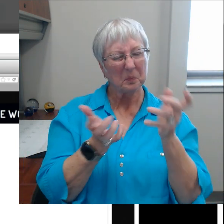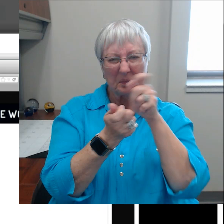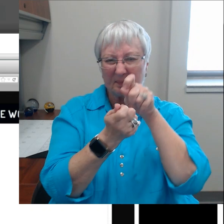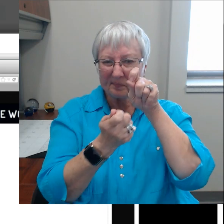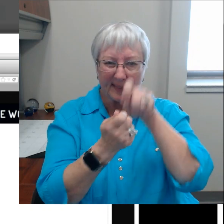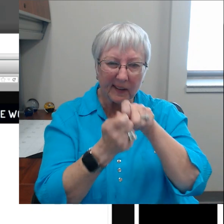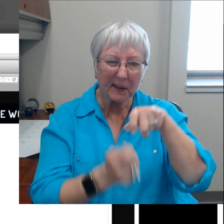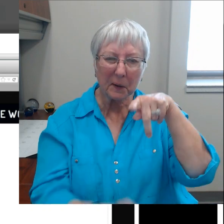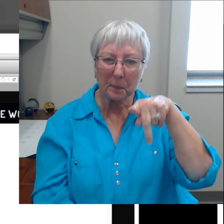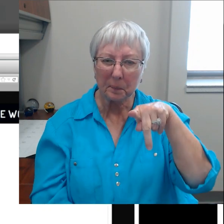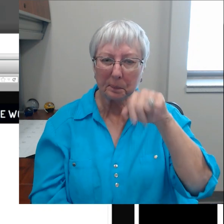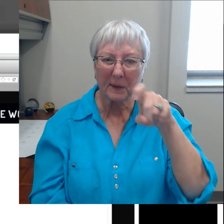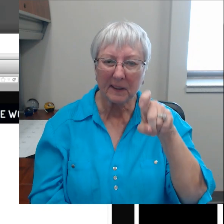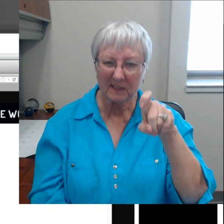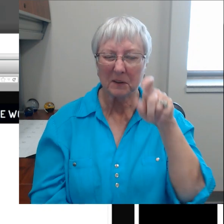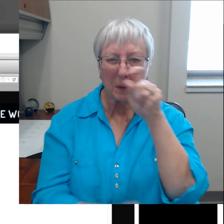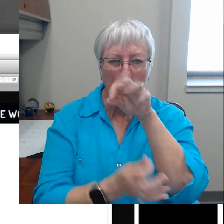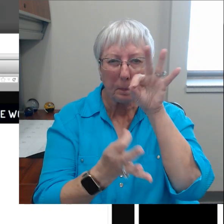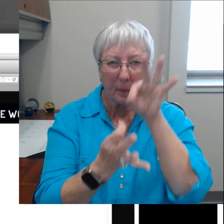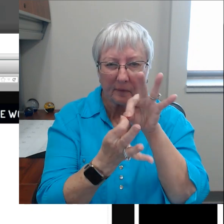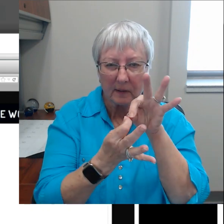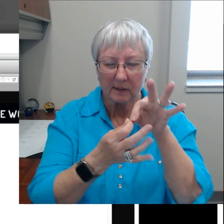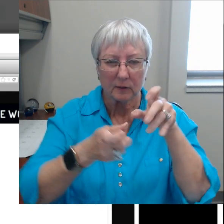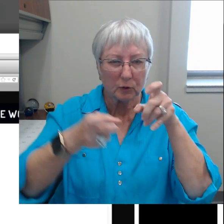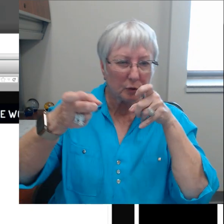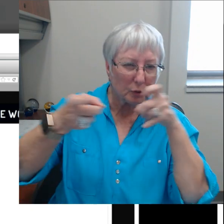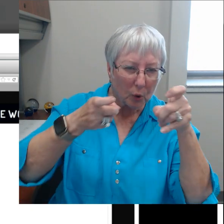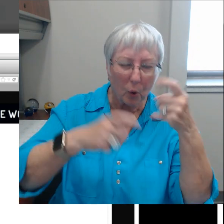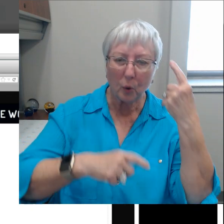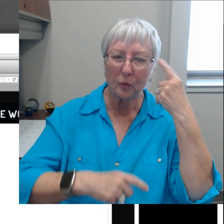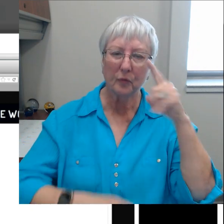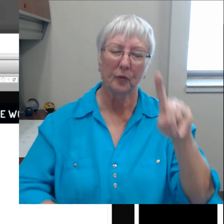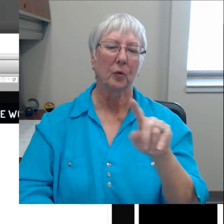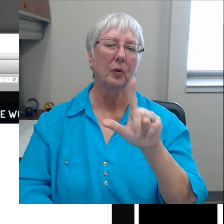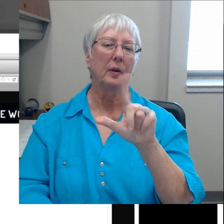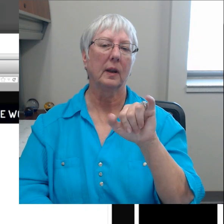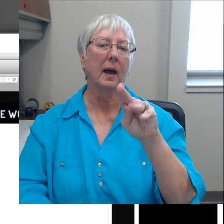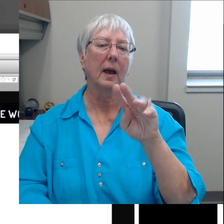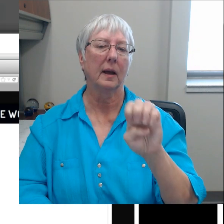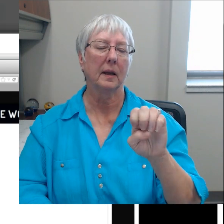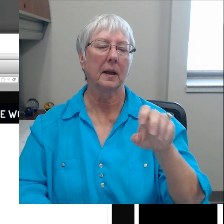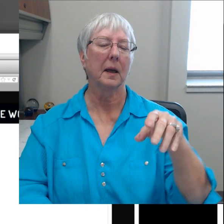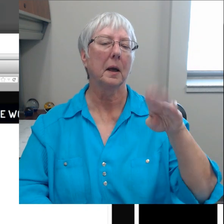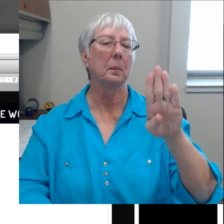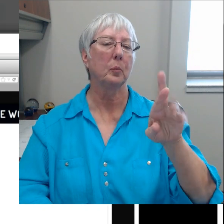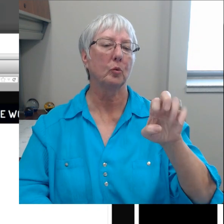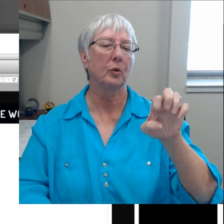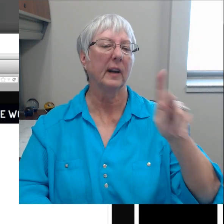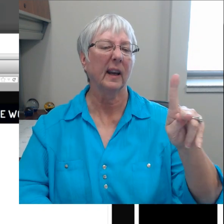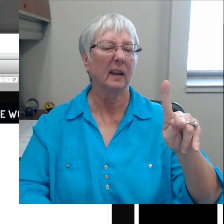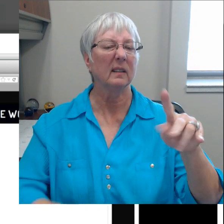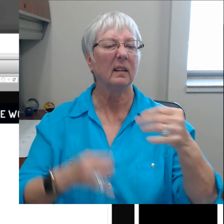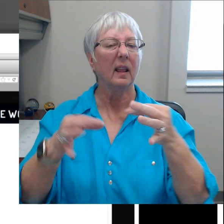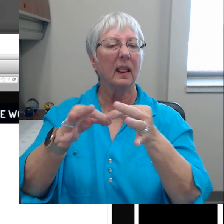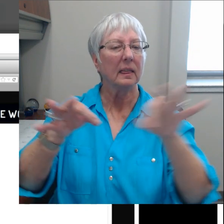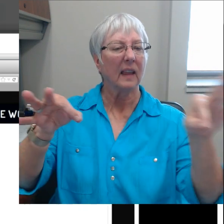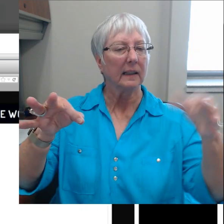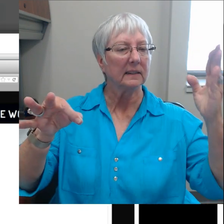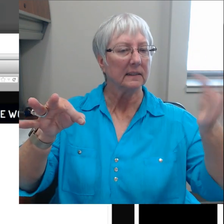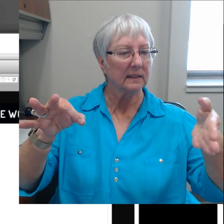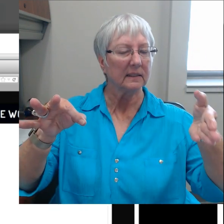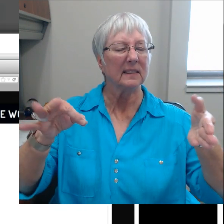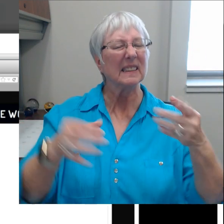pixel-perfect control over where these important line breaks happen and when, but responsive design is more about giving up that kind of detailed control, and that